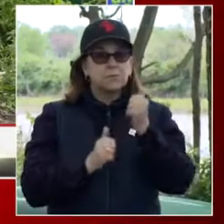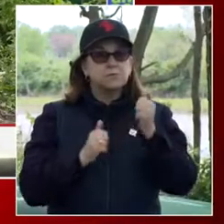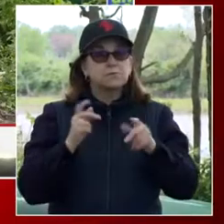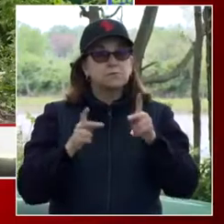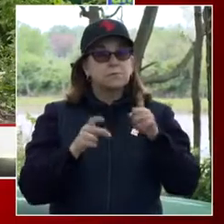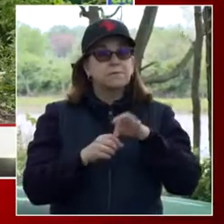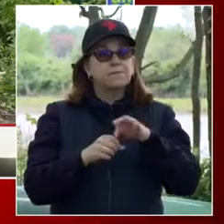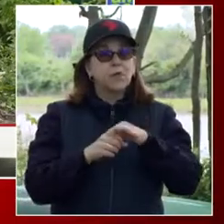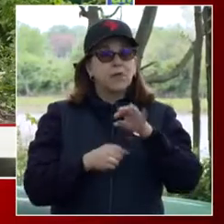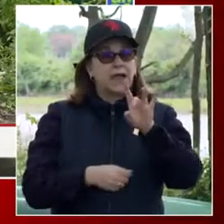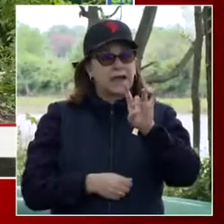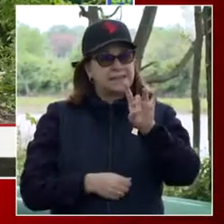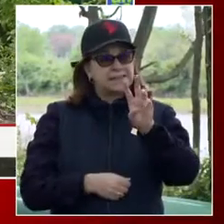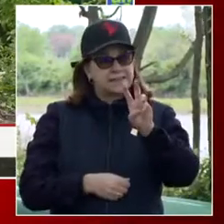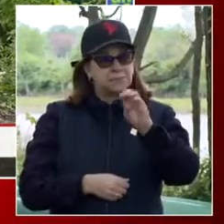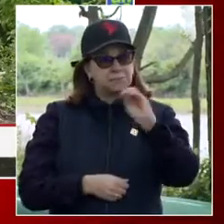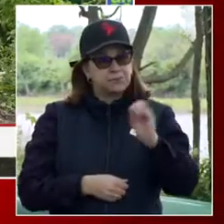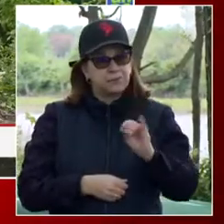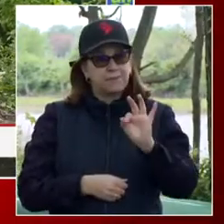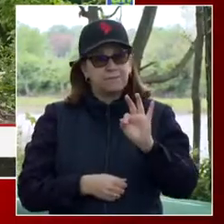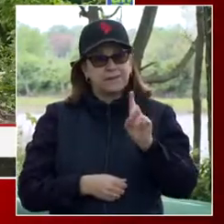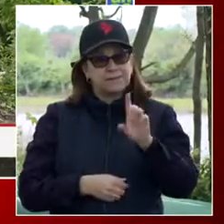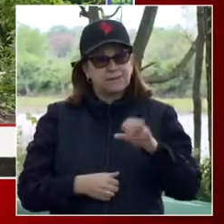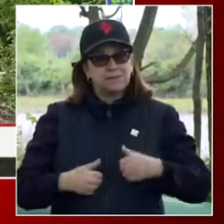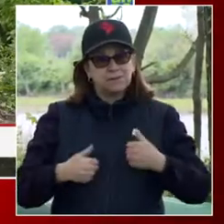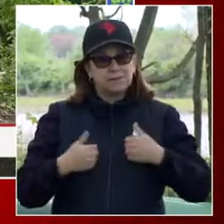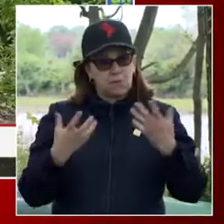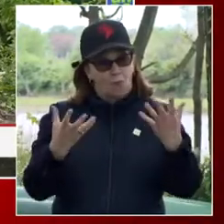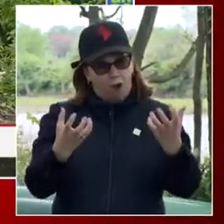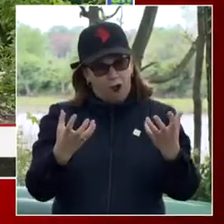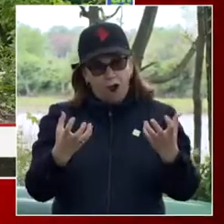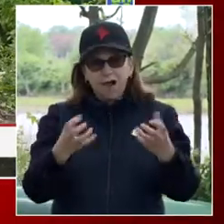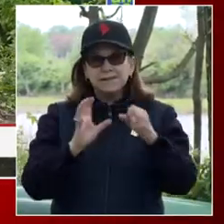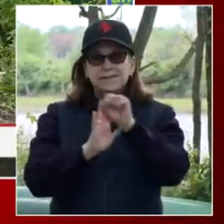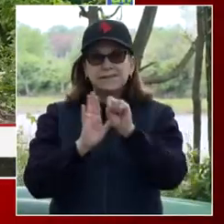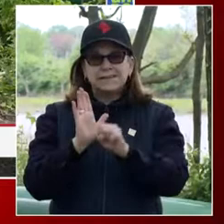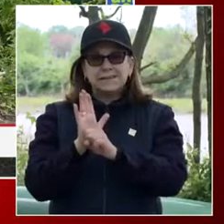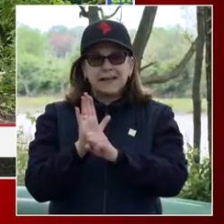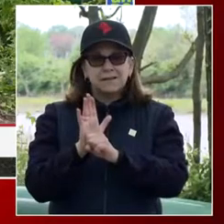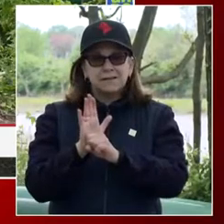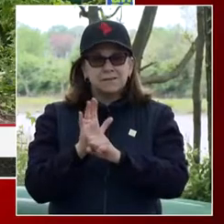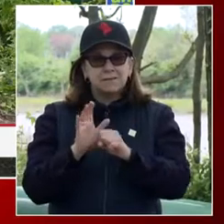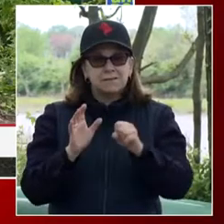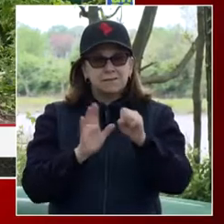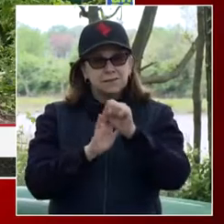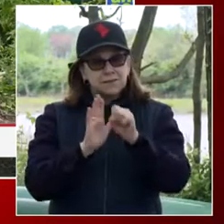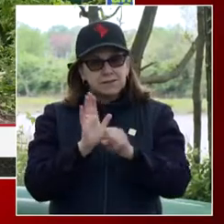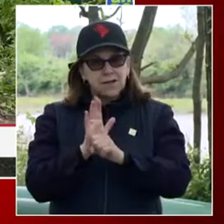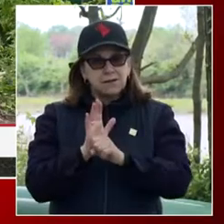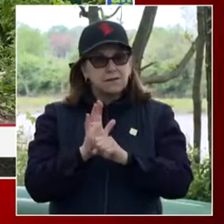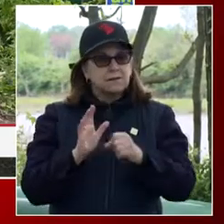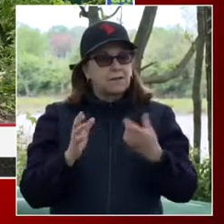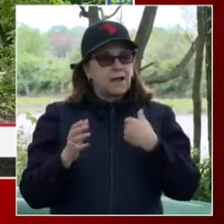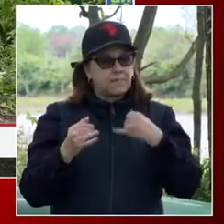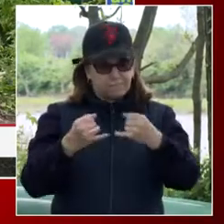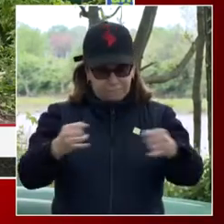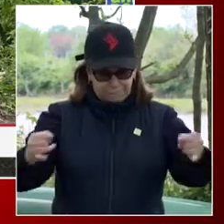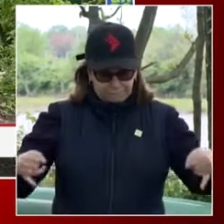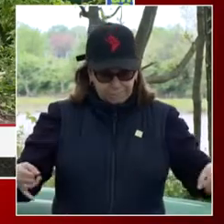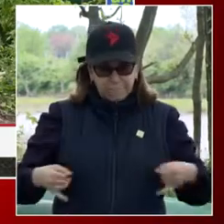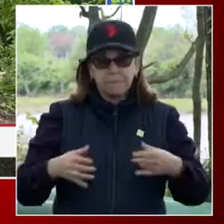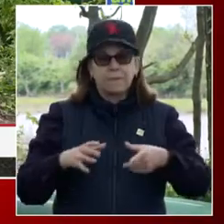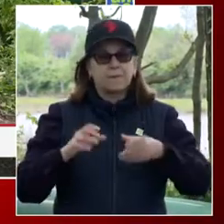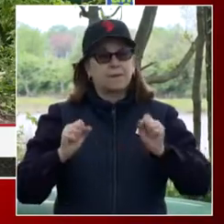demanding statehood. They've approved a constitution and boundaries. They have lobbied like crazy, and